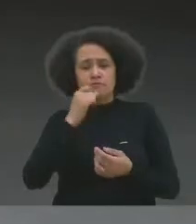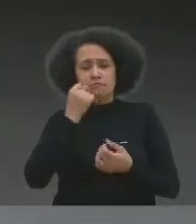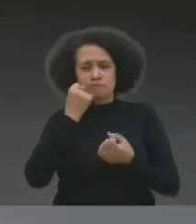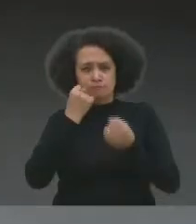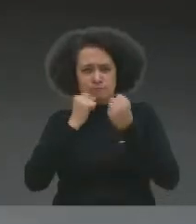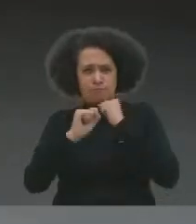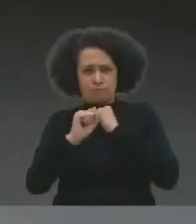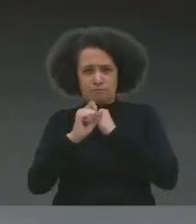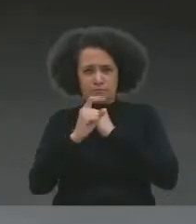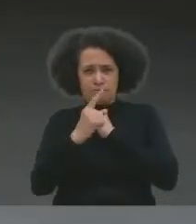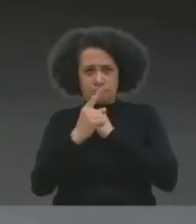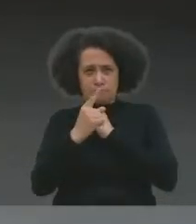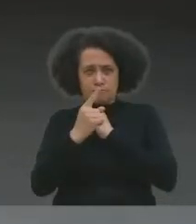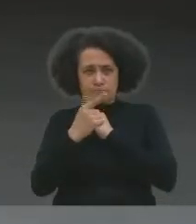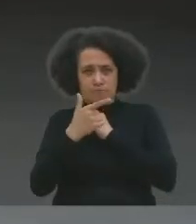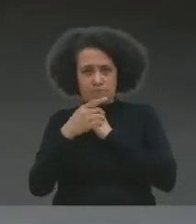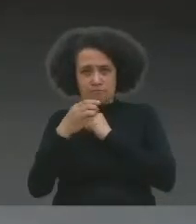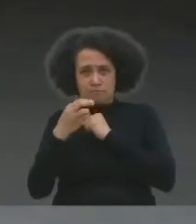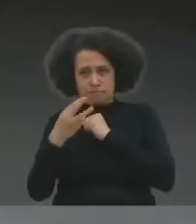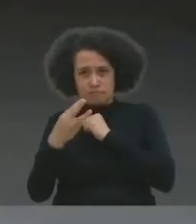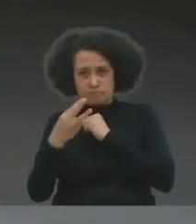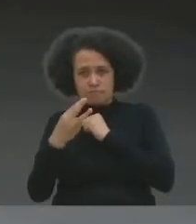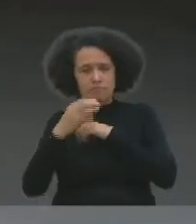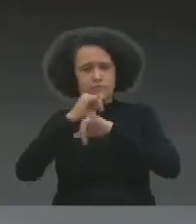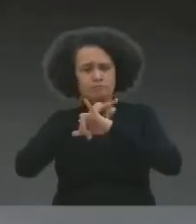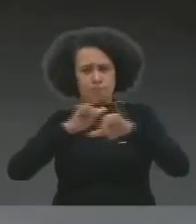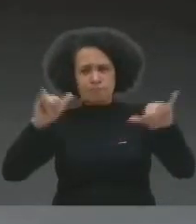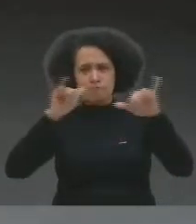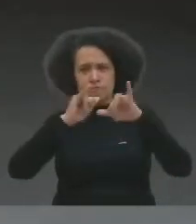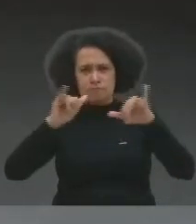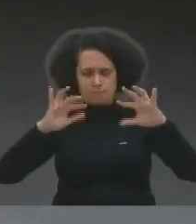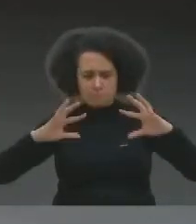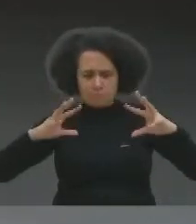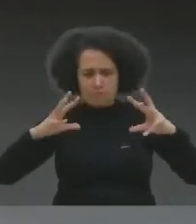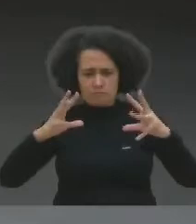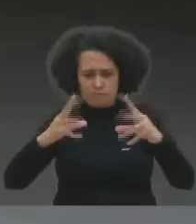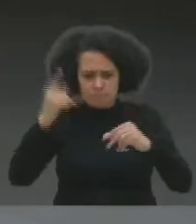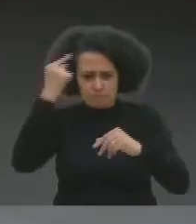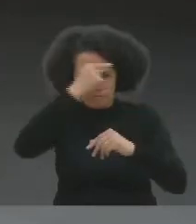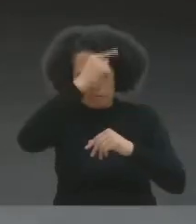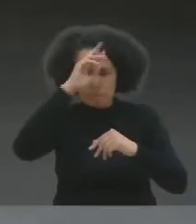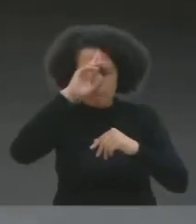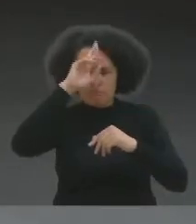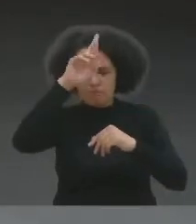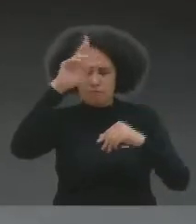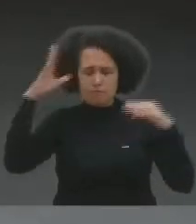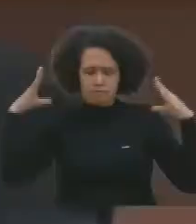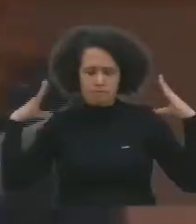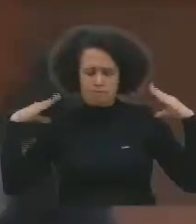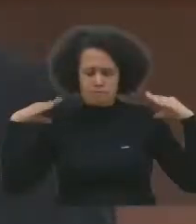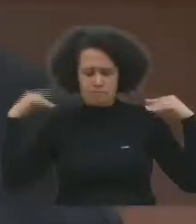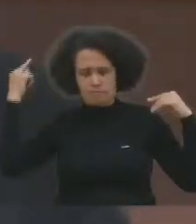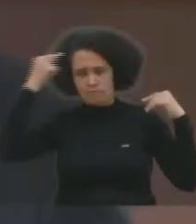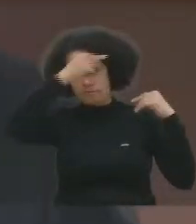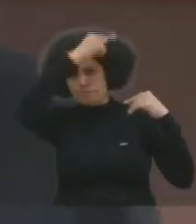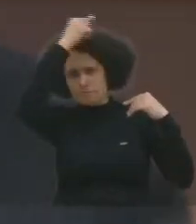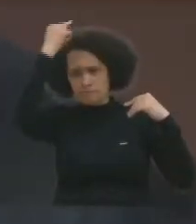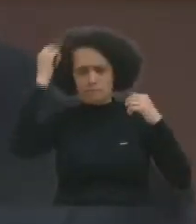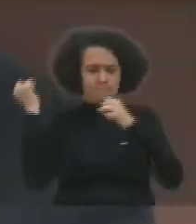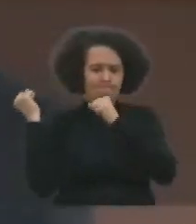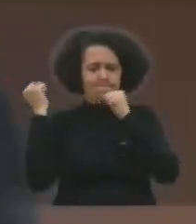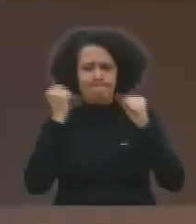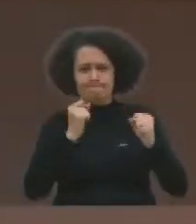diz: "Bendizei o Senhor todos os anjos." Mighty in strength. Poderosos em força, acting at God's